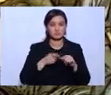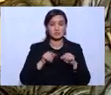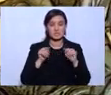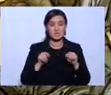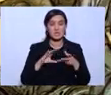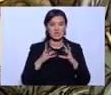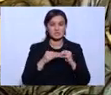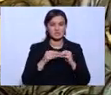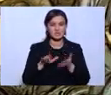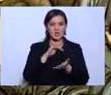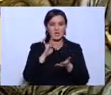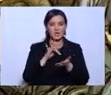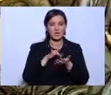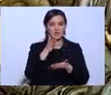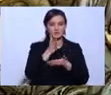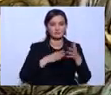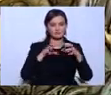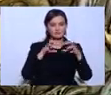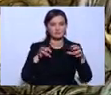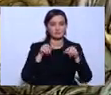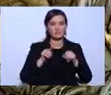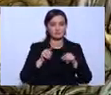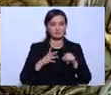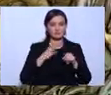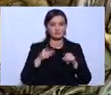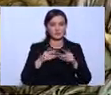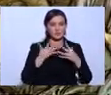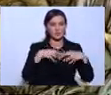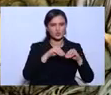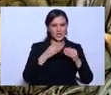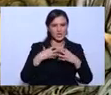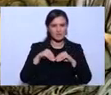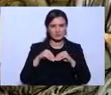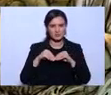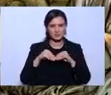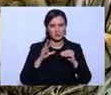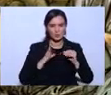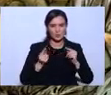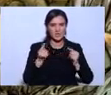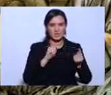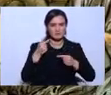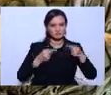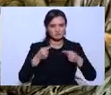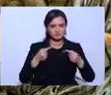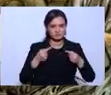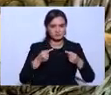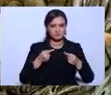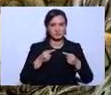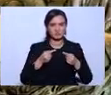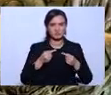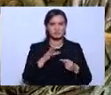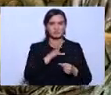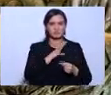it literally tore the country apart. It tore it into half. Families were set against each other.